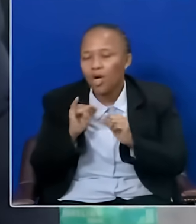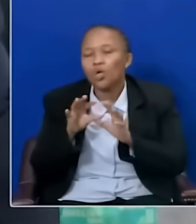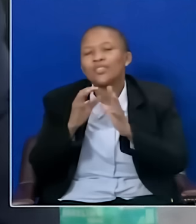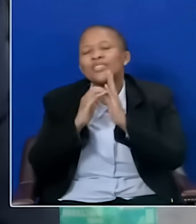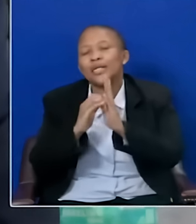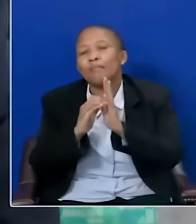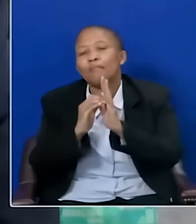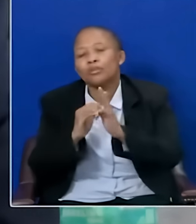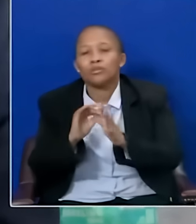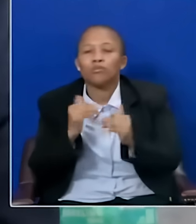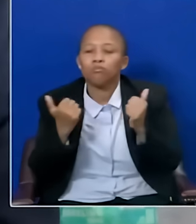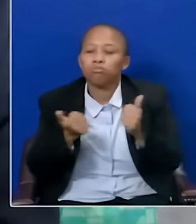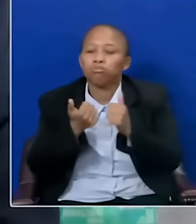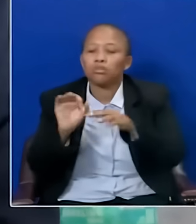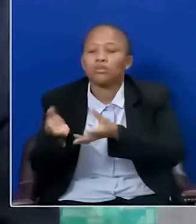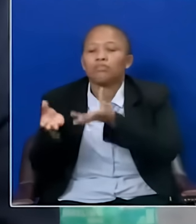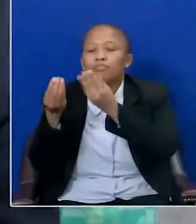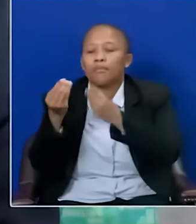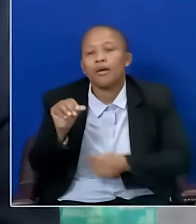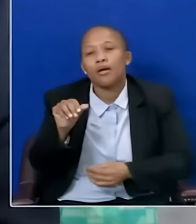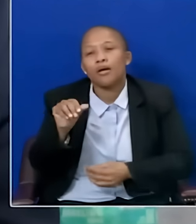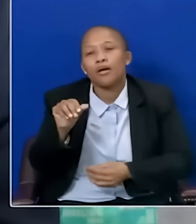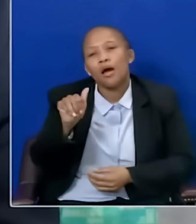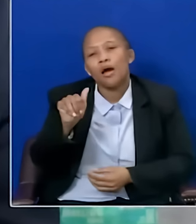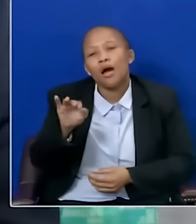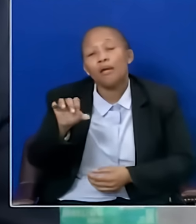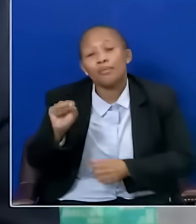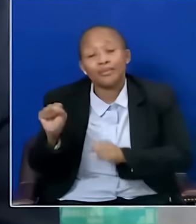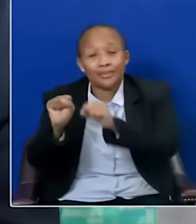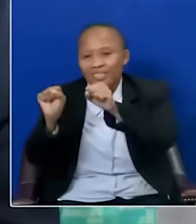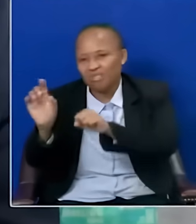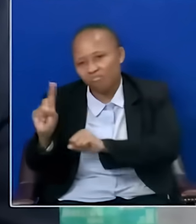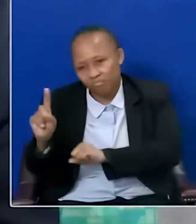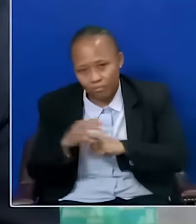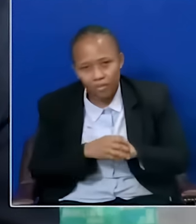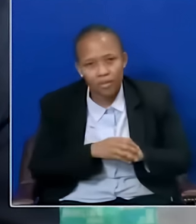IBIS system. And then on the 2nd of December 2024, the same lab number,